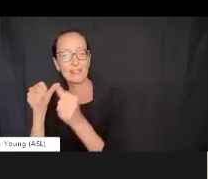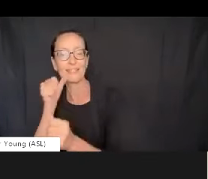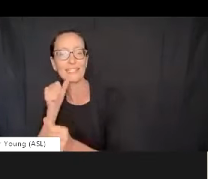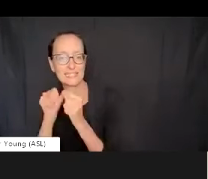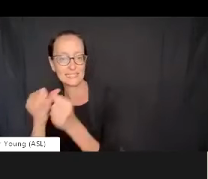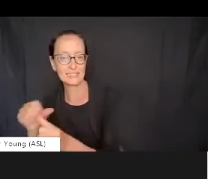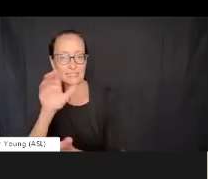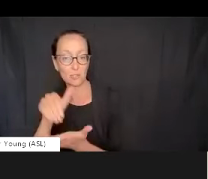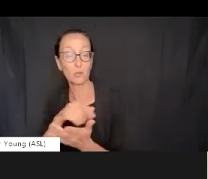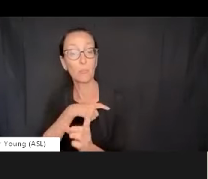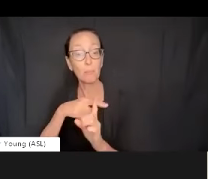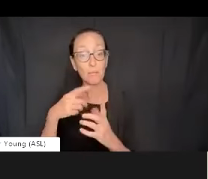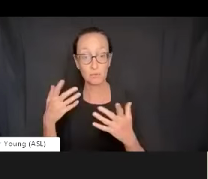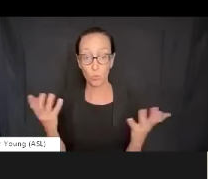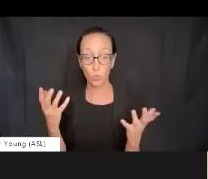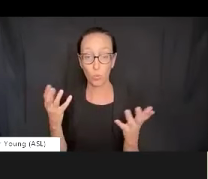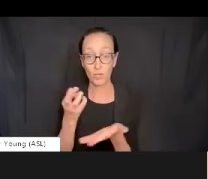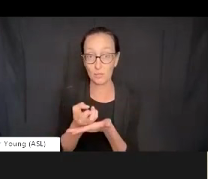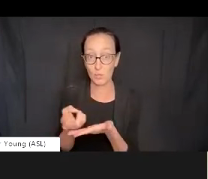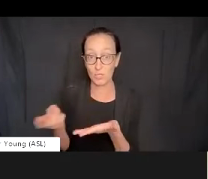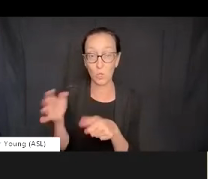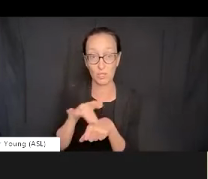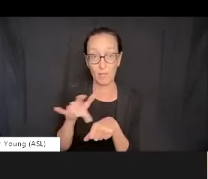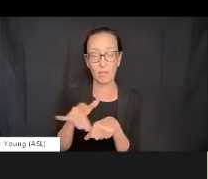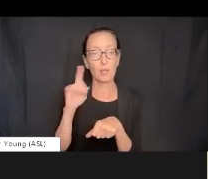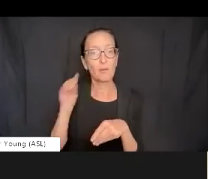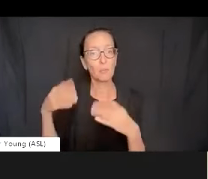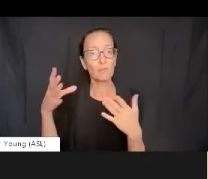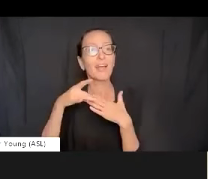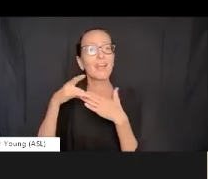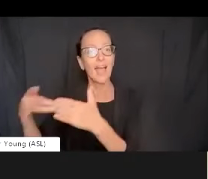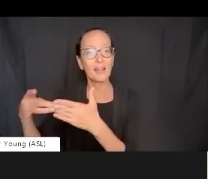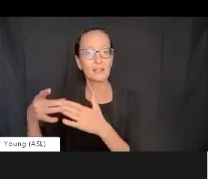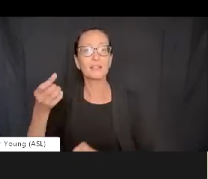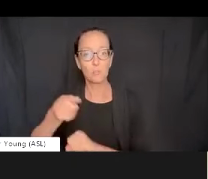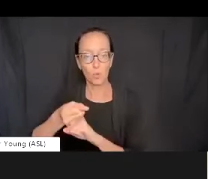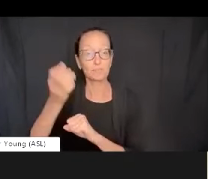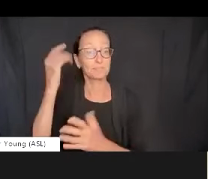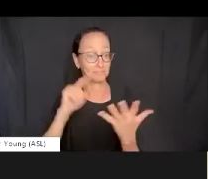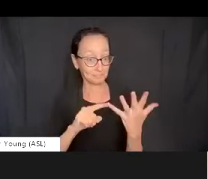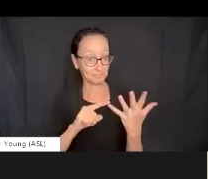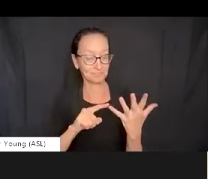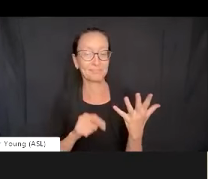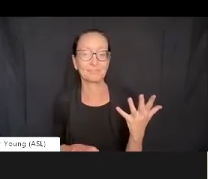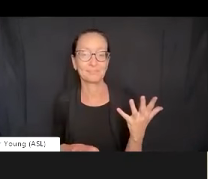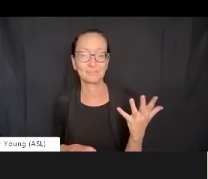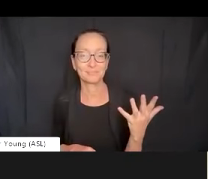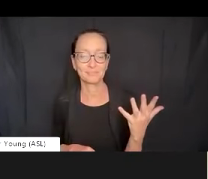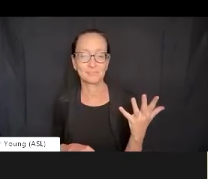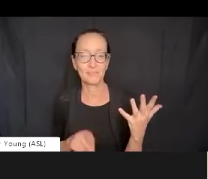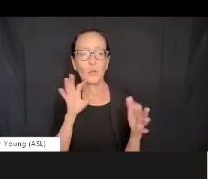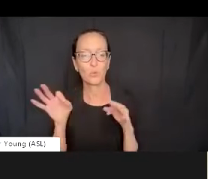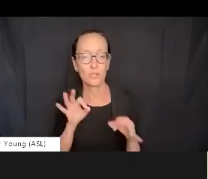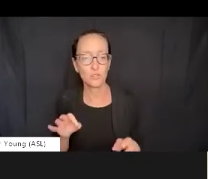that are available from our center to provide guidance and support. And then last but not least, we're going to describe behavioral and mental